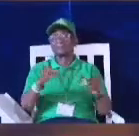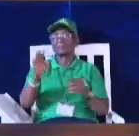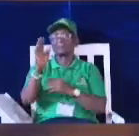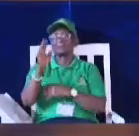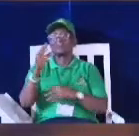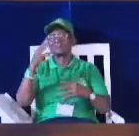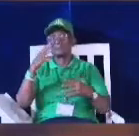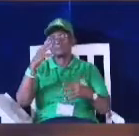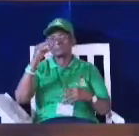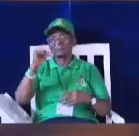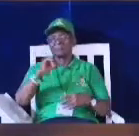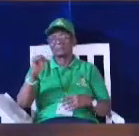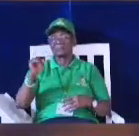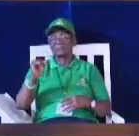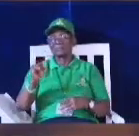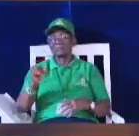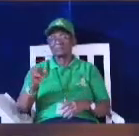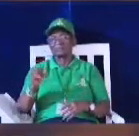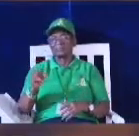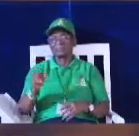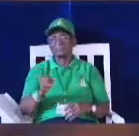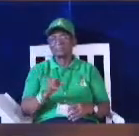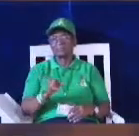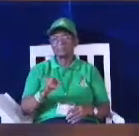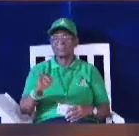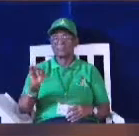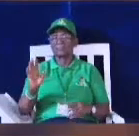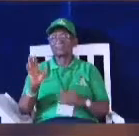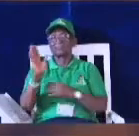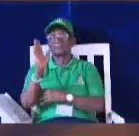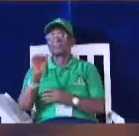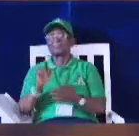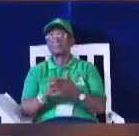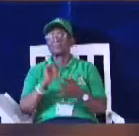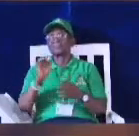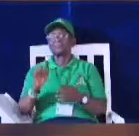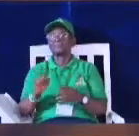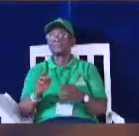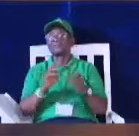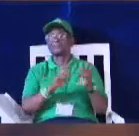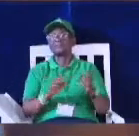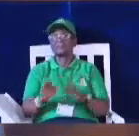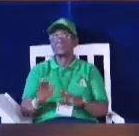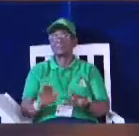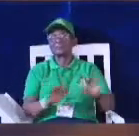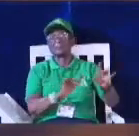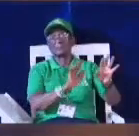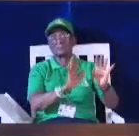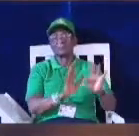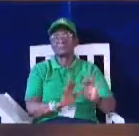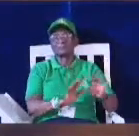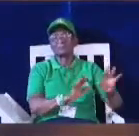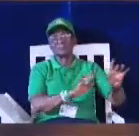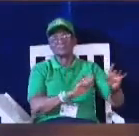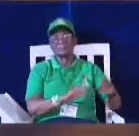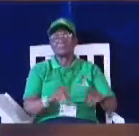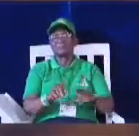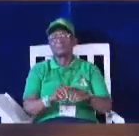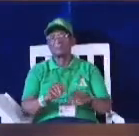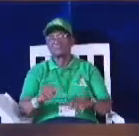God that's already flowing like a river, you don't want it to be